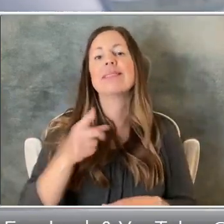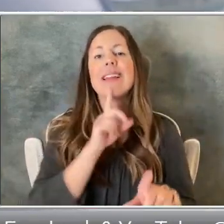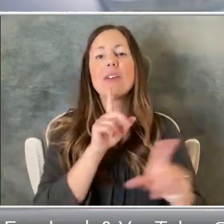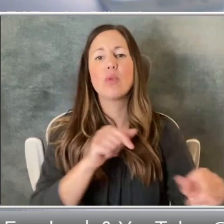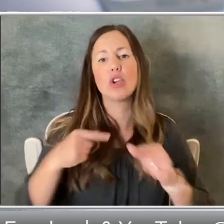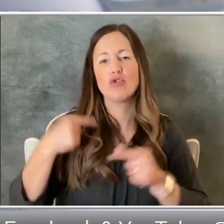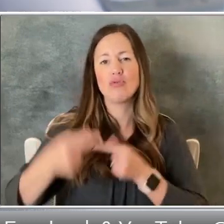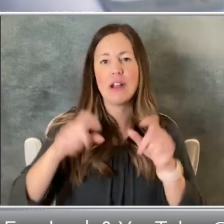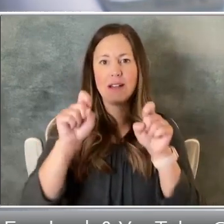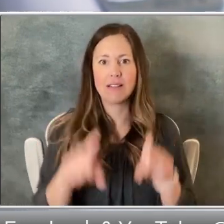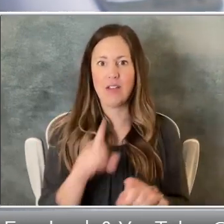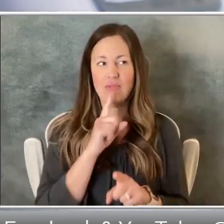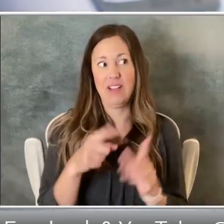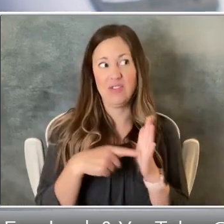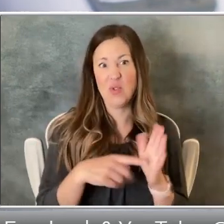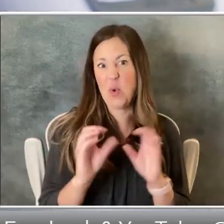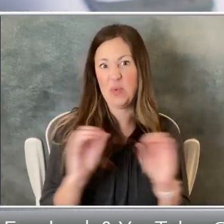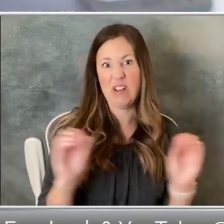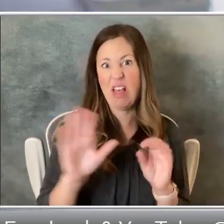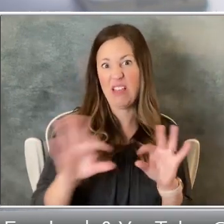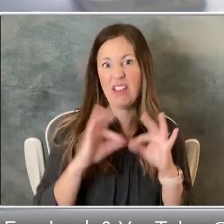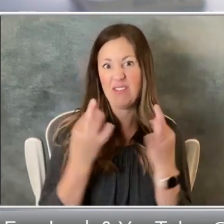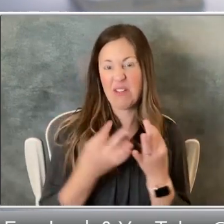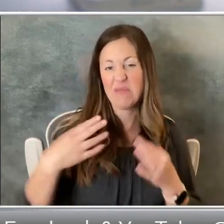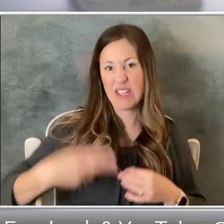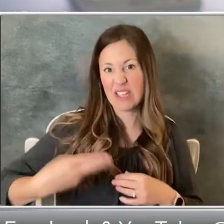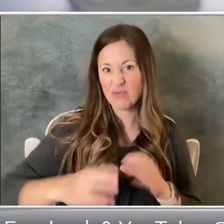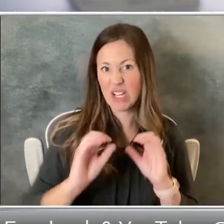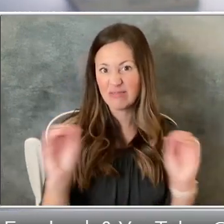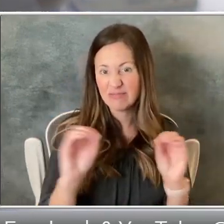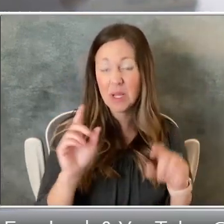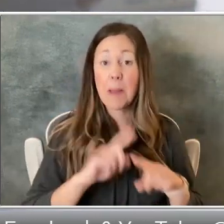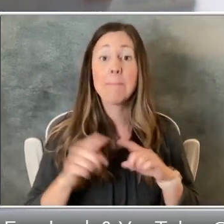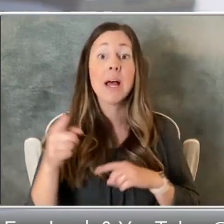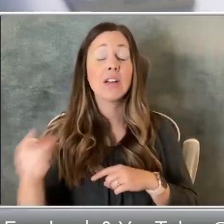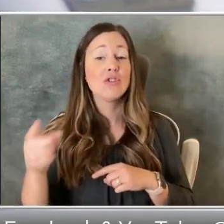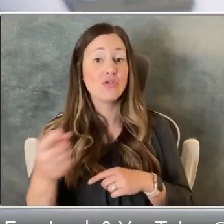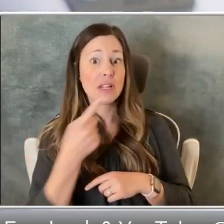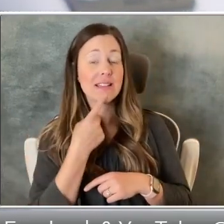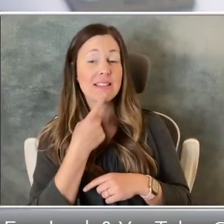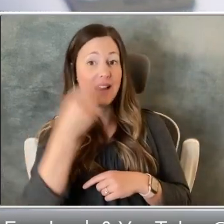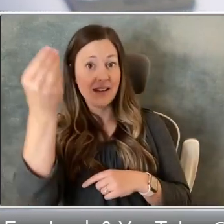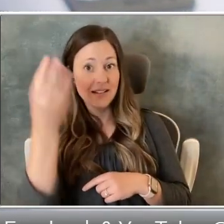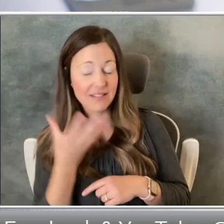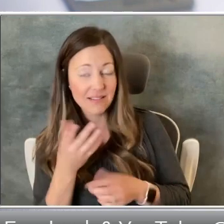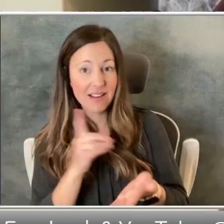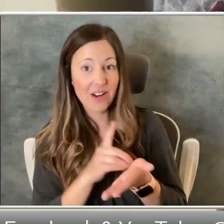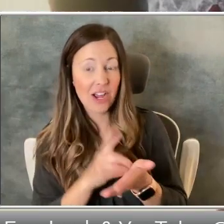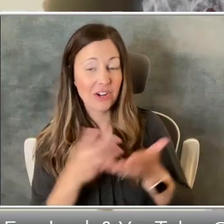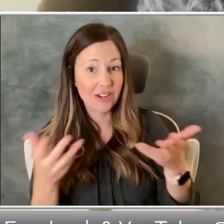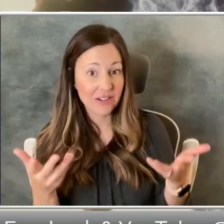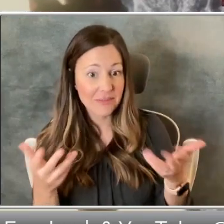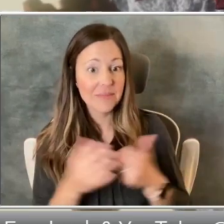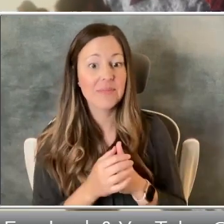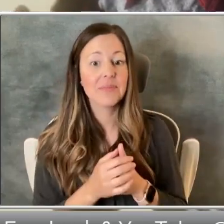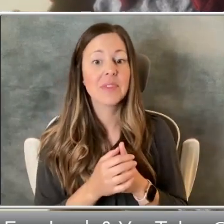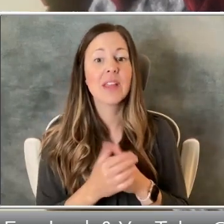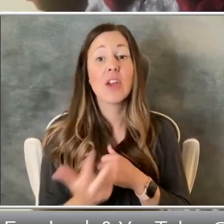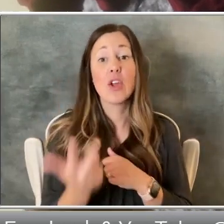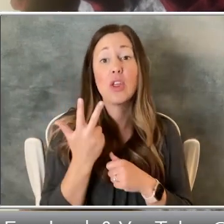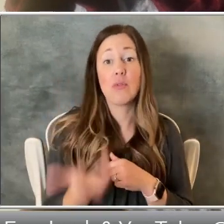revealed nothing in Brittany's family history, but she revealed something in her own history to Dr. Sheldon: 3